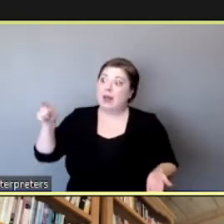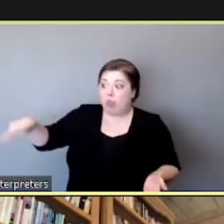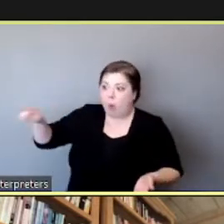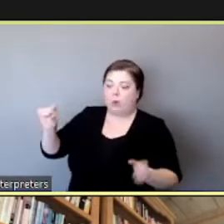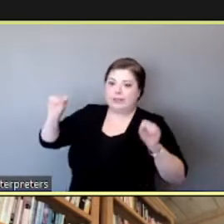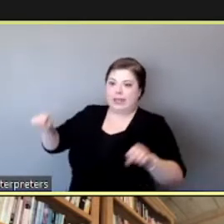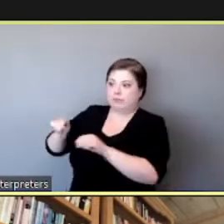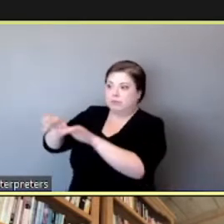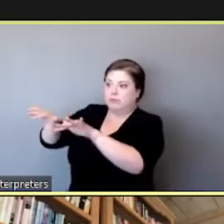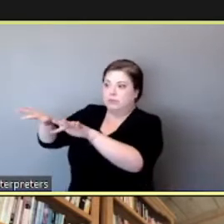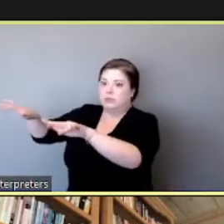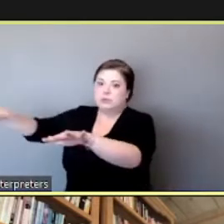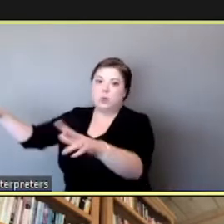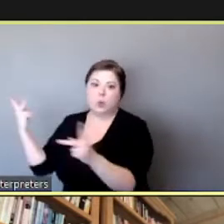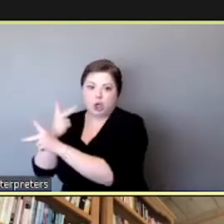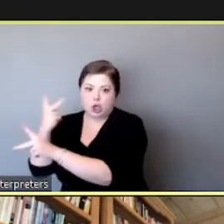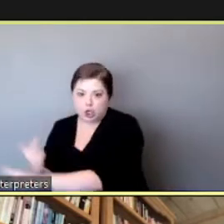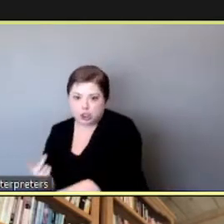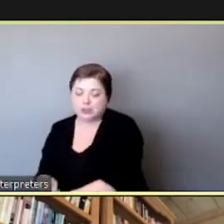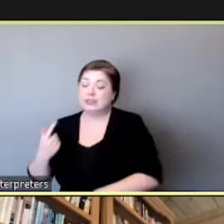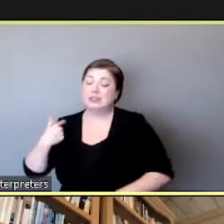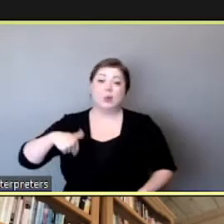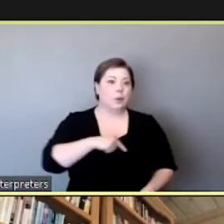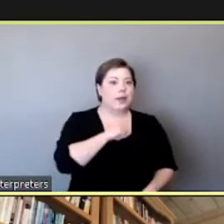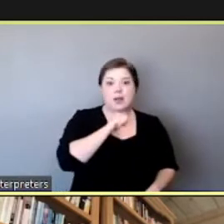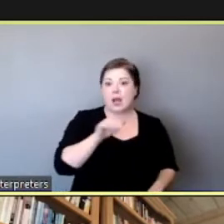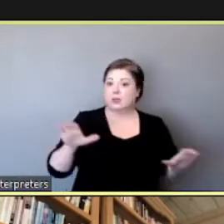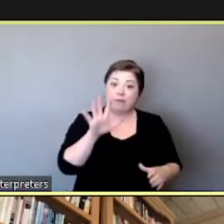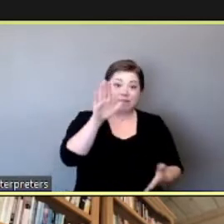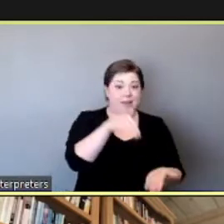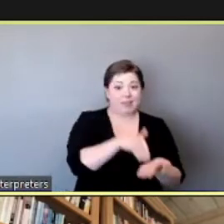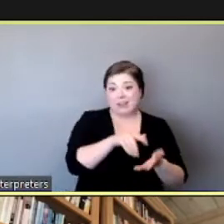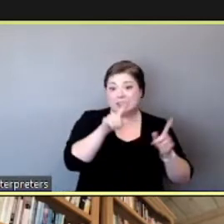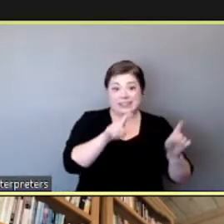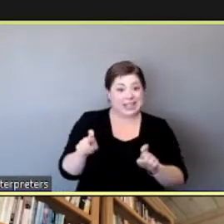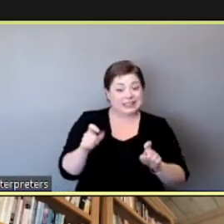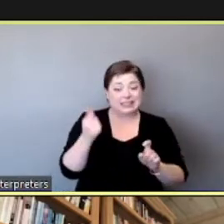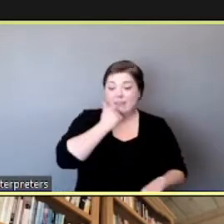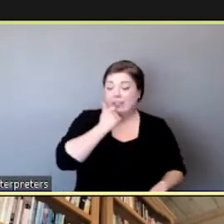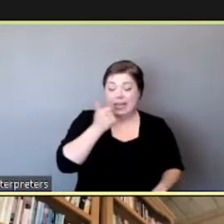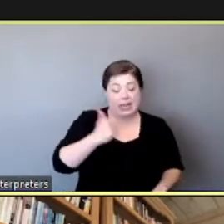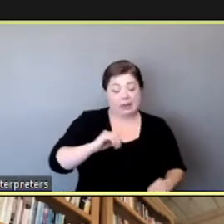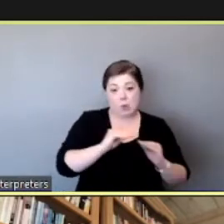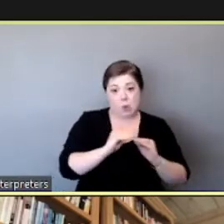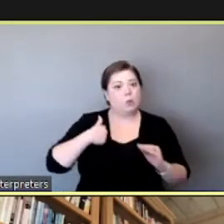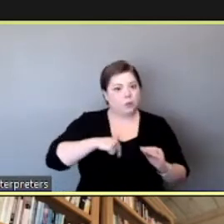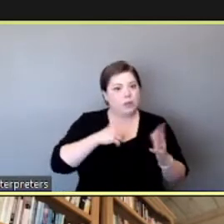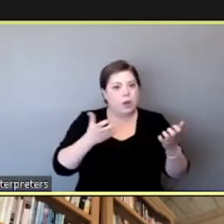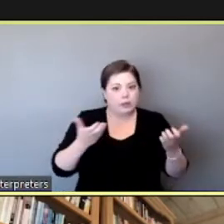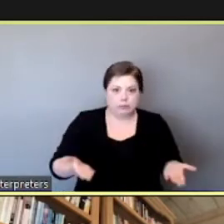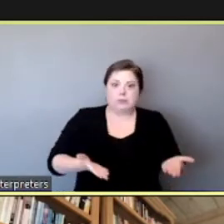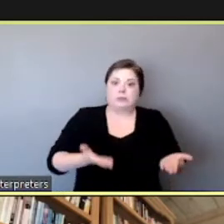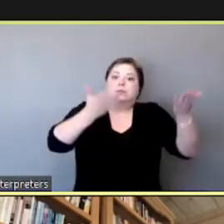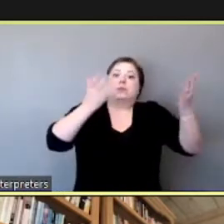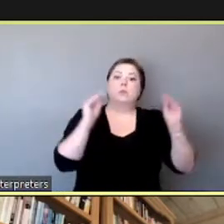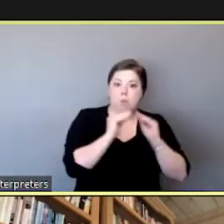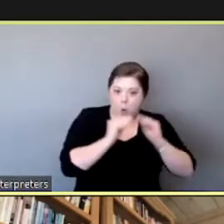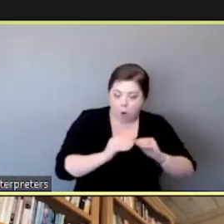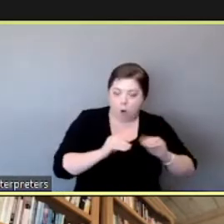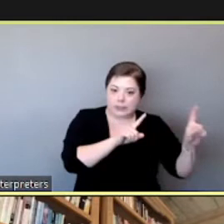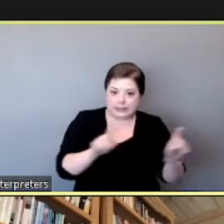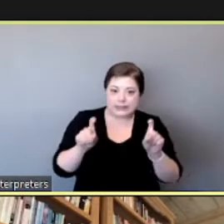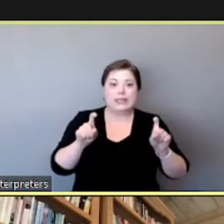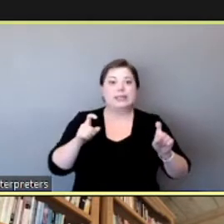So we're not doing 5,000 tests a day most days of the week now. We need to get that back up to manage the virus, to